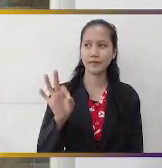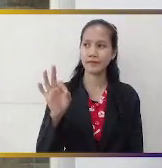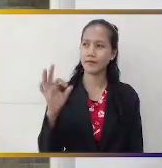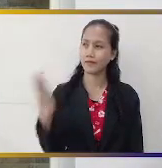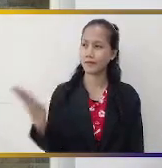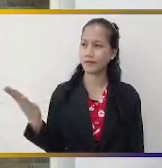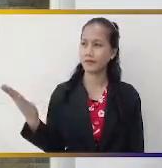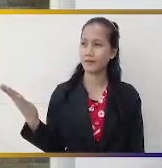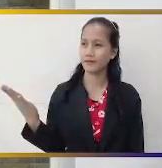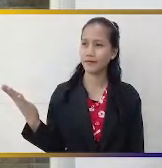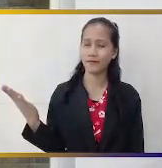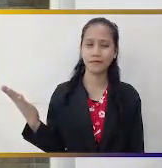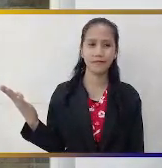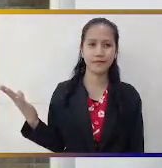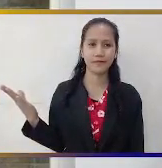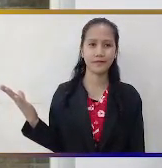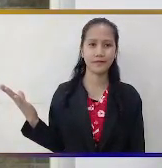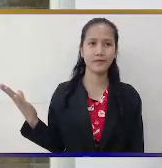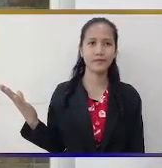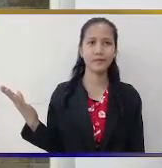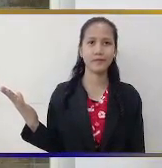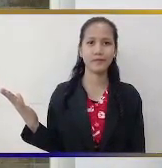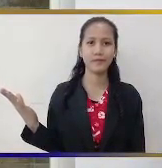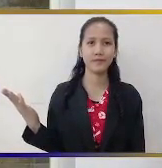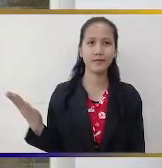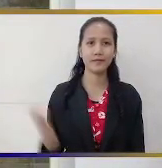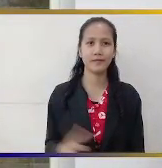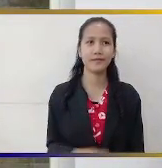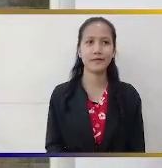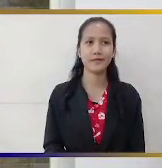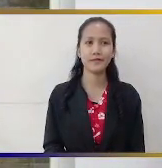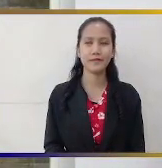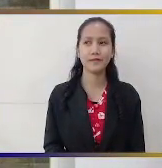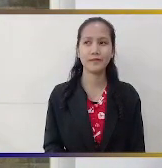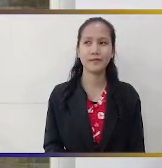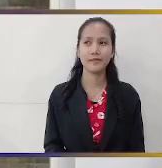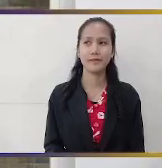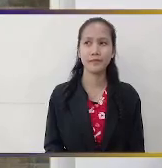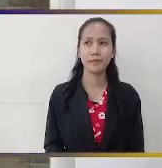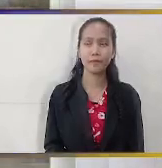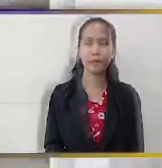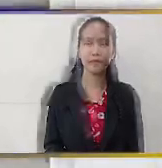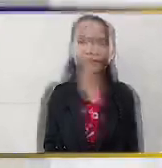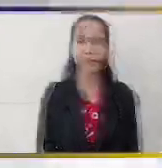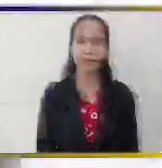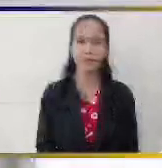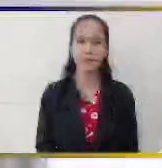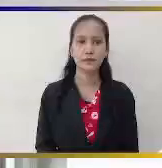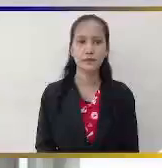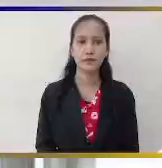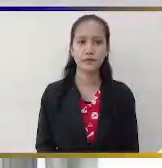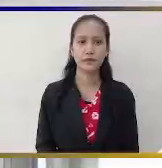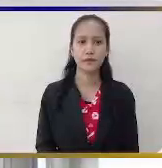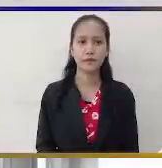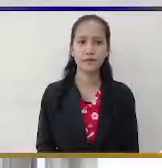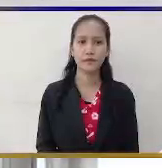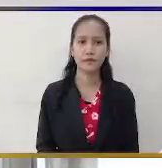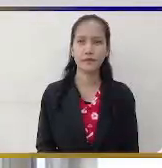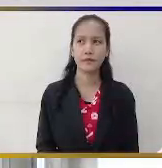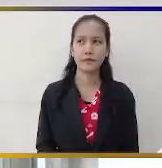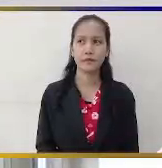His righteousness remaineth forever. Wow. Do you understand that? My watch is